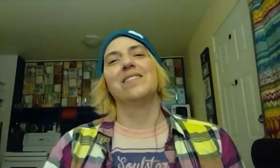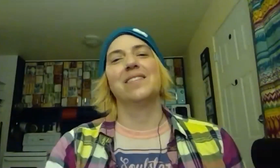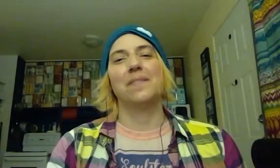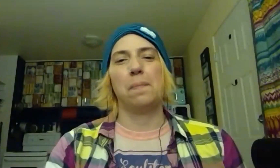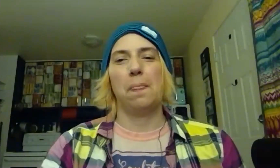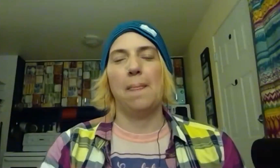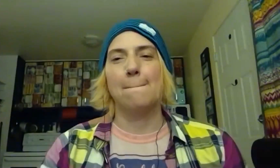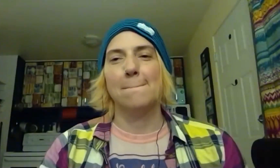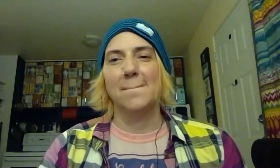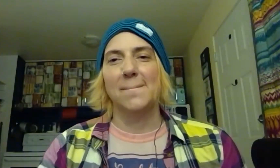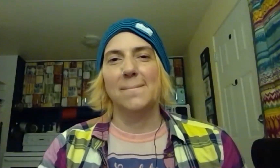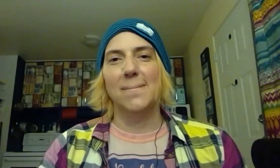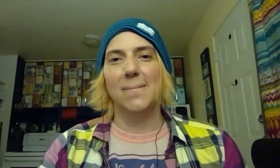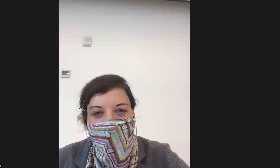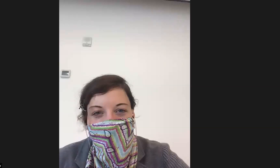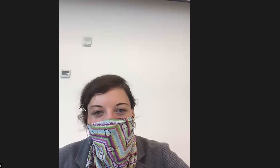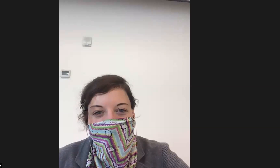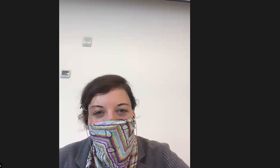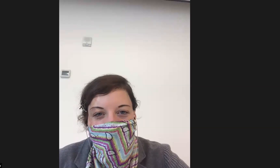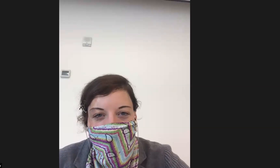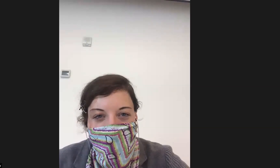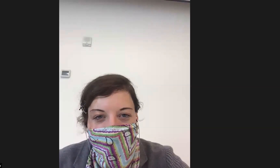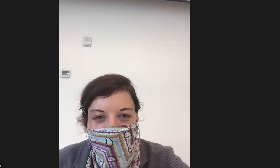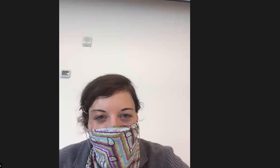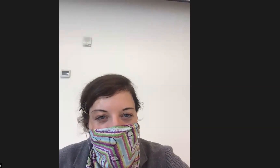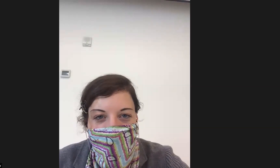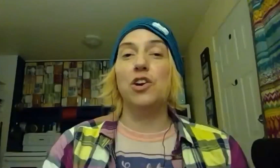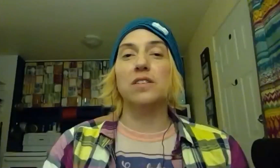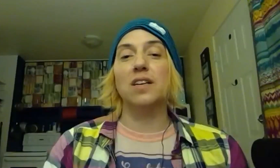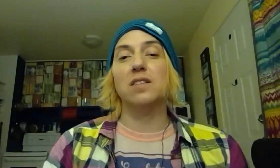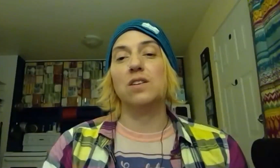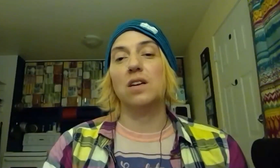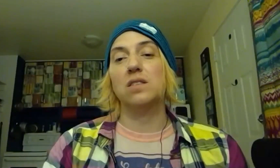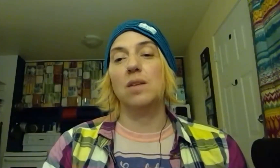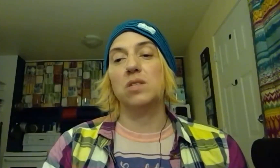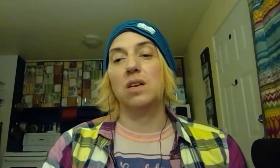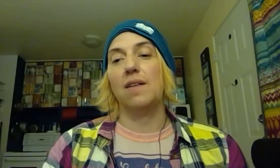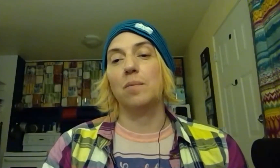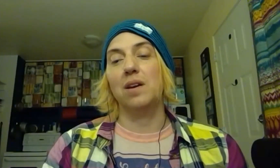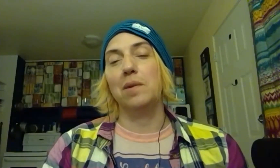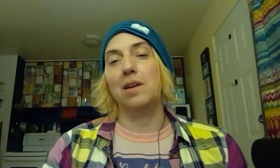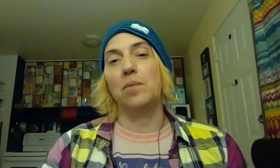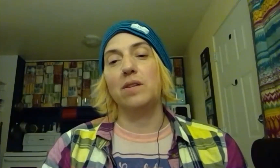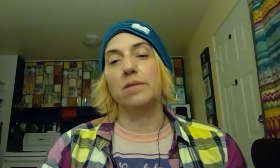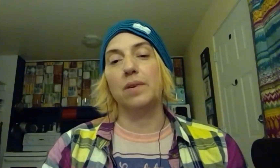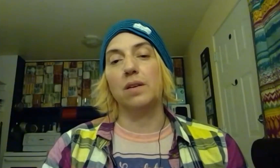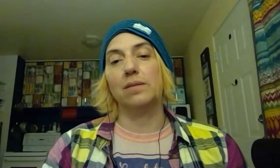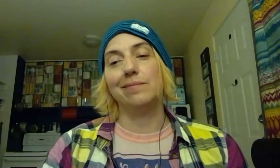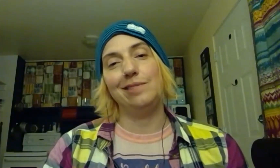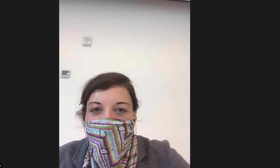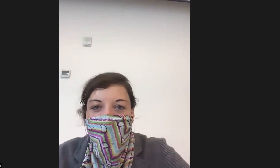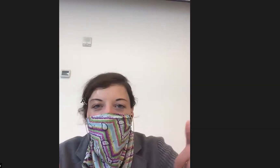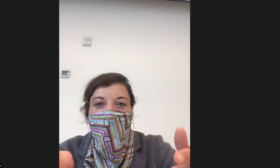meet you, and I hope I see you in person in Juneau. Yeah. On a trip. Yeah, I know. It's nice that you guys named a city after me. I mean, I'm honored,